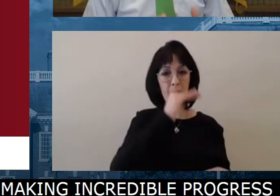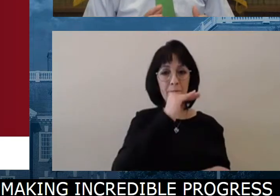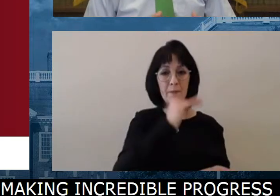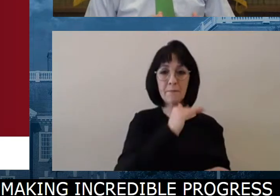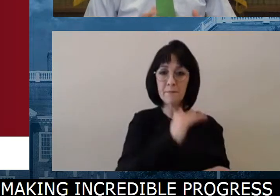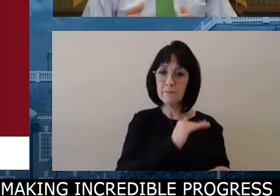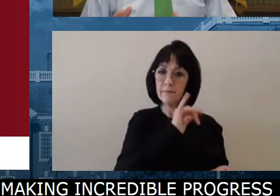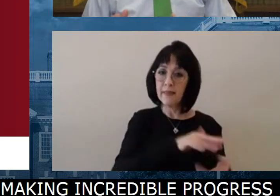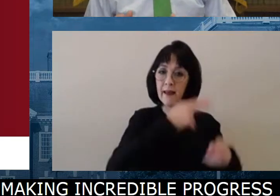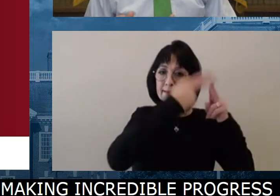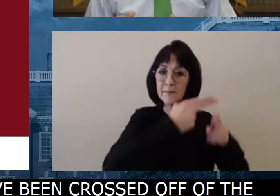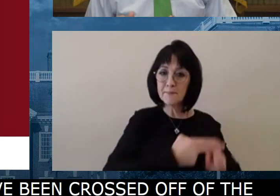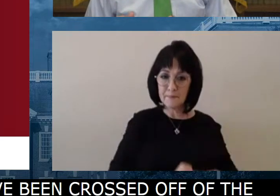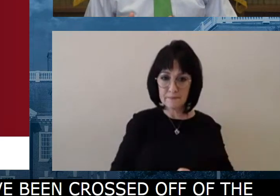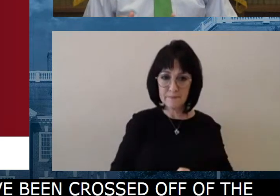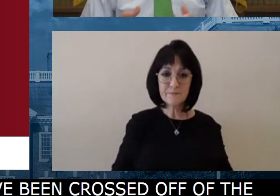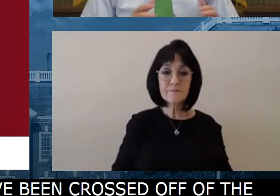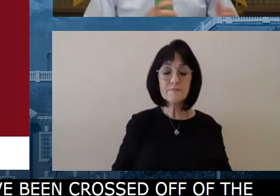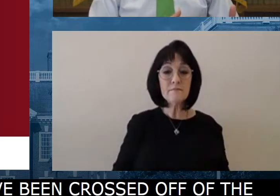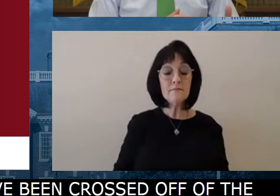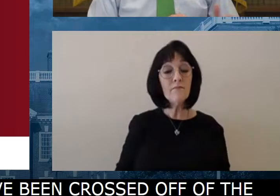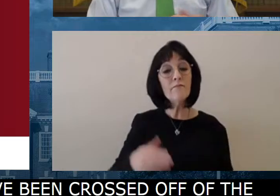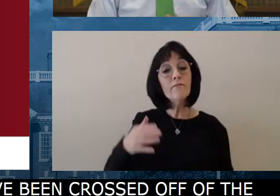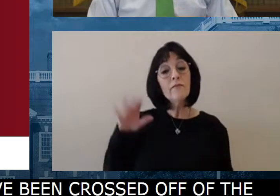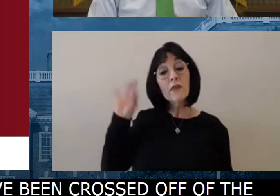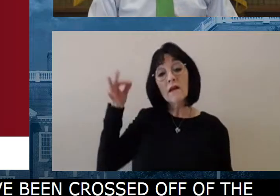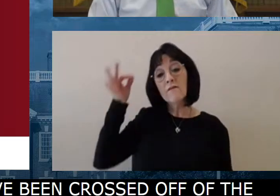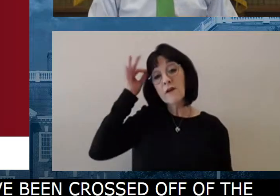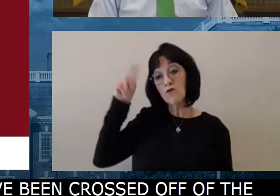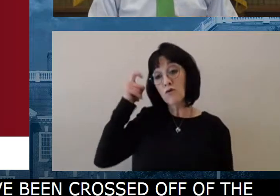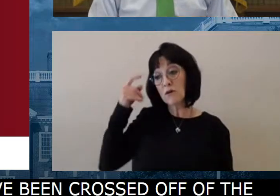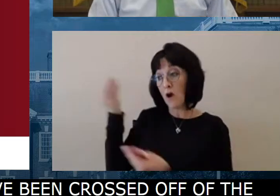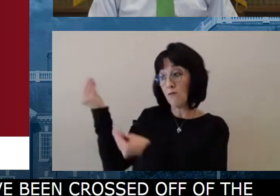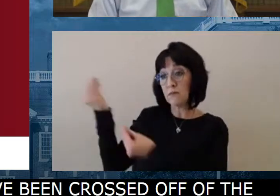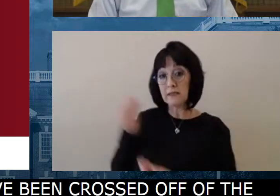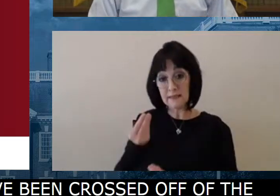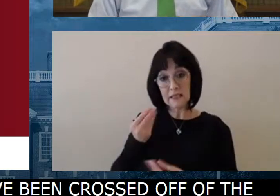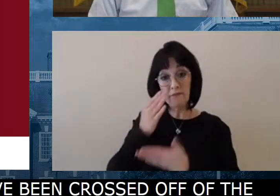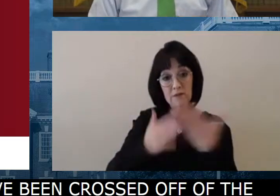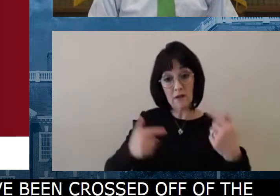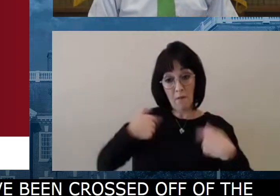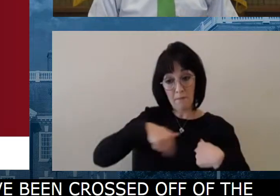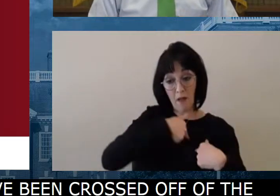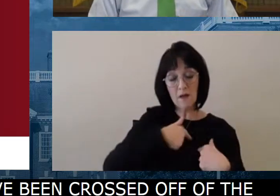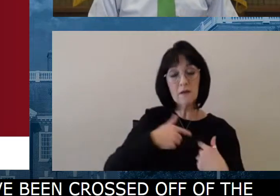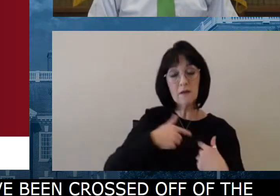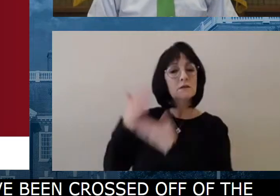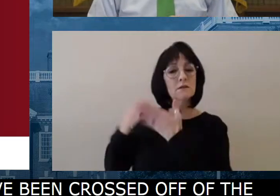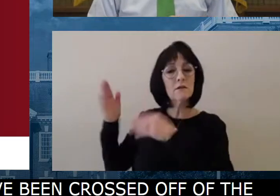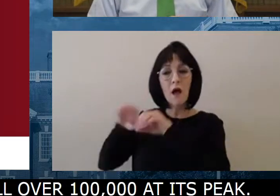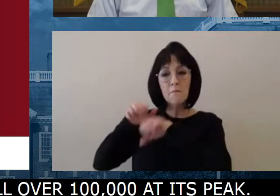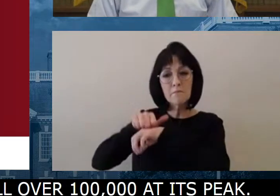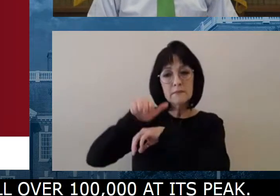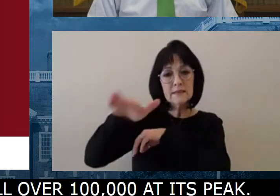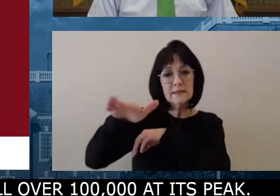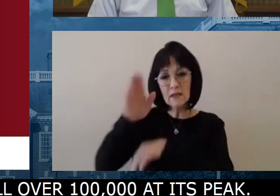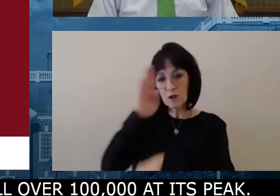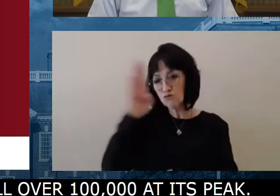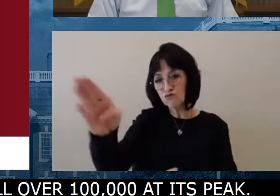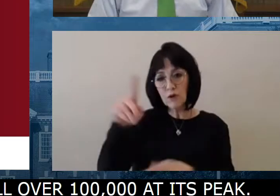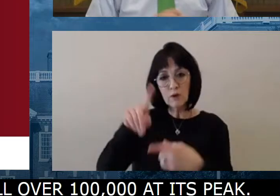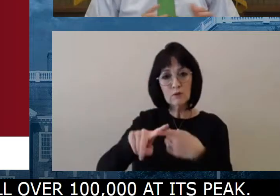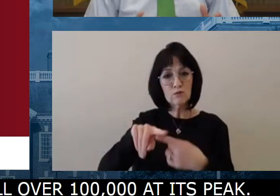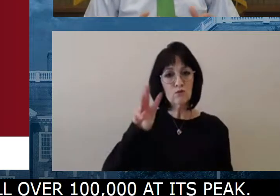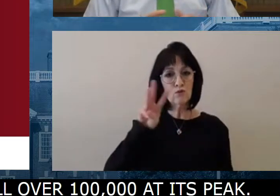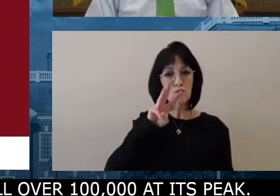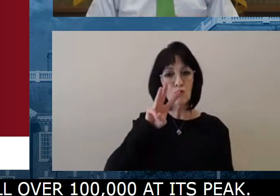separate allocations to our state, to certain Walgreens pharmacies. initially for the purpose of achieving